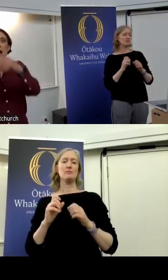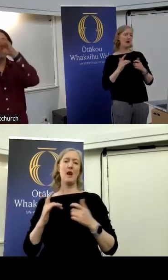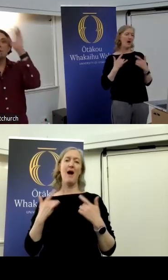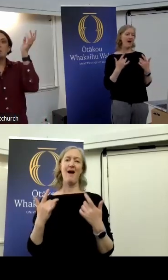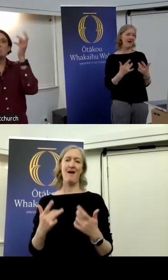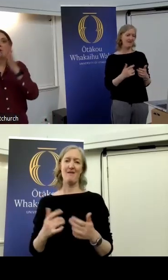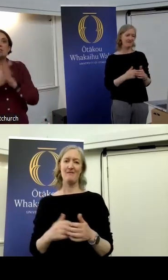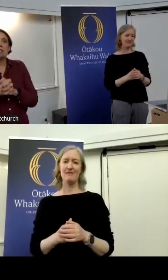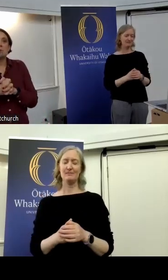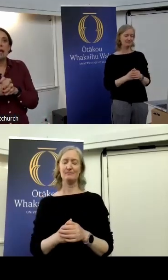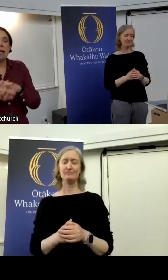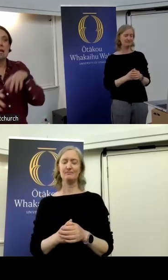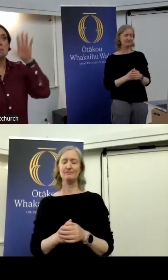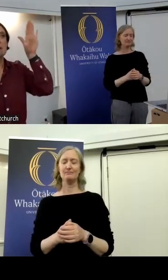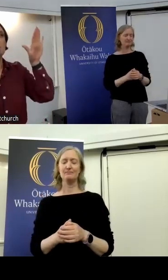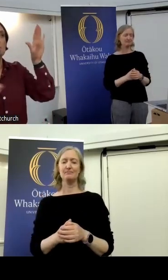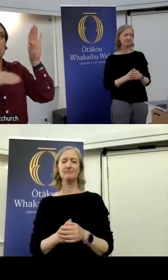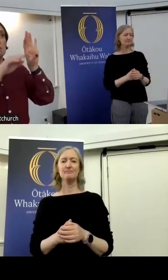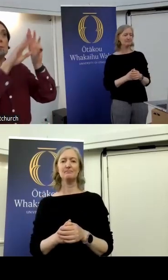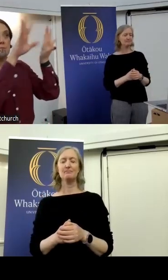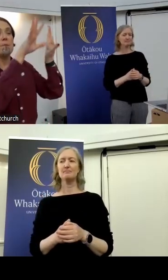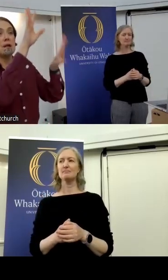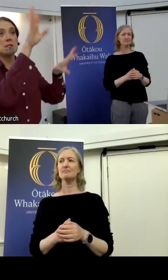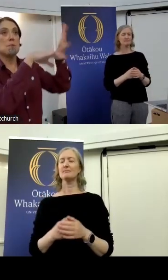so in our research project, we had people,